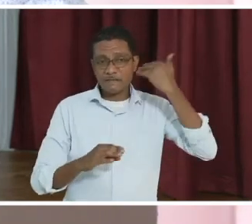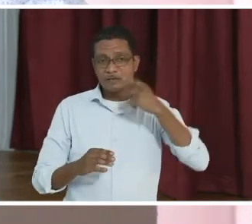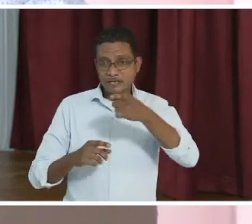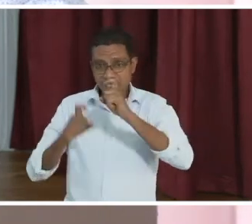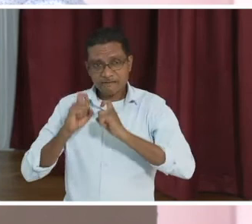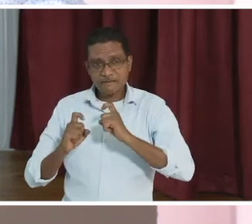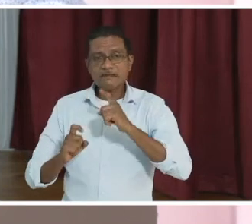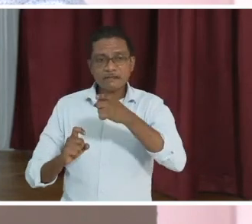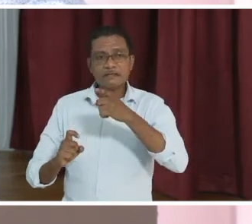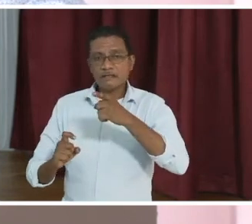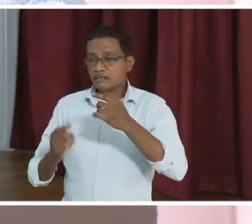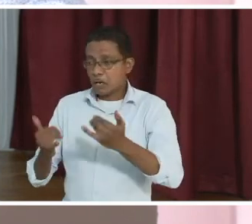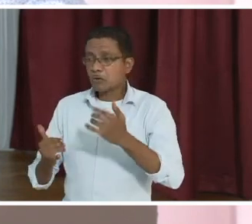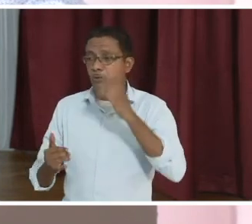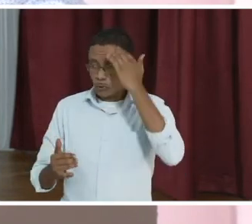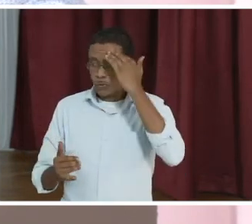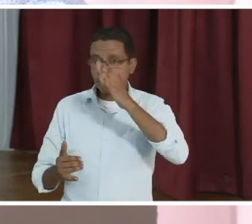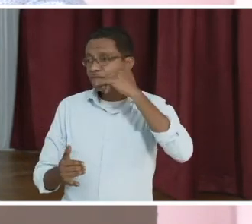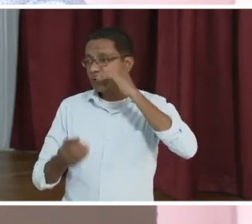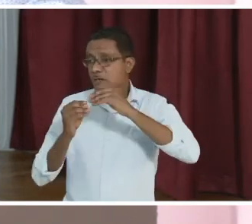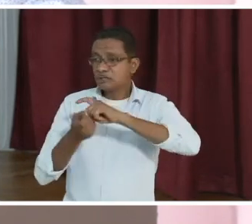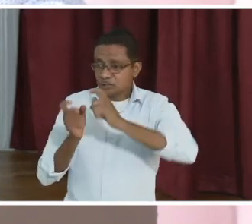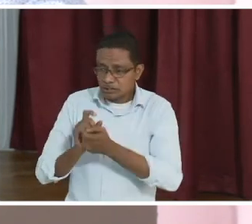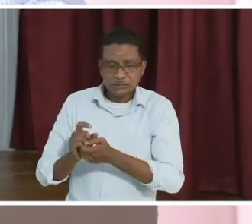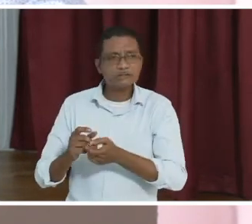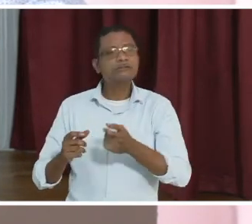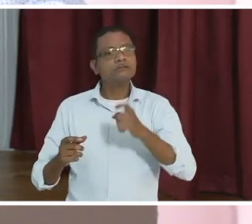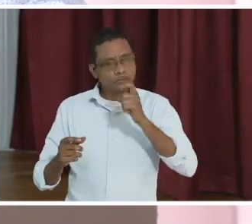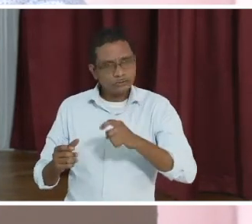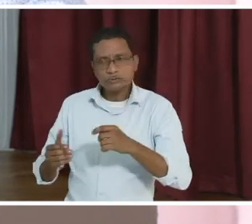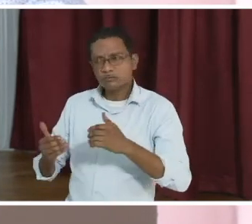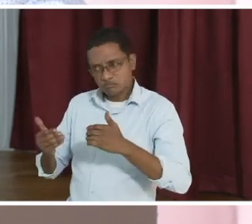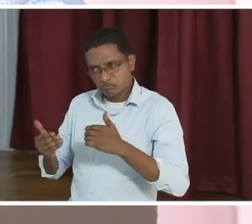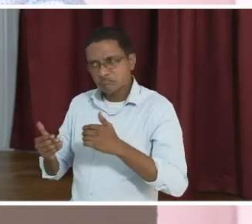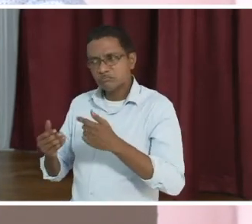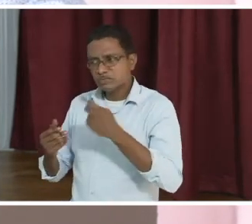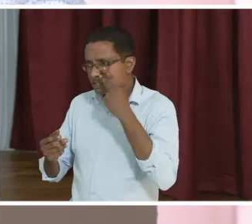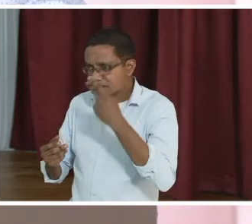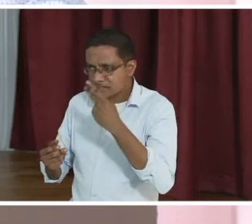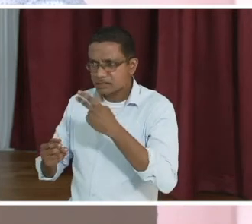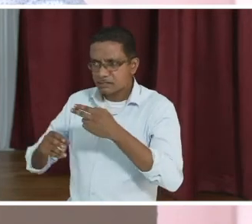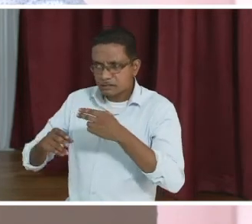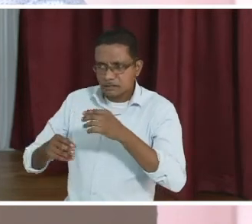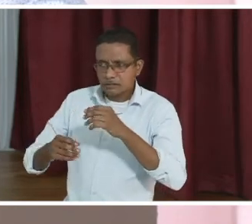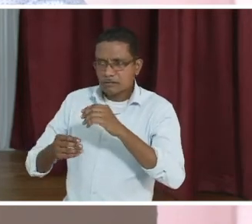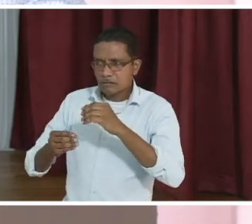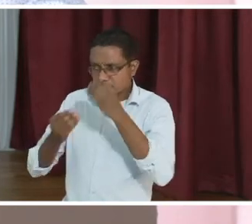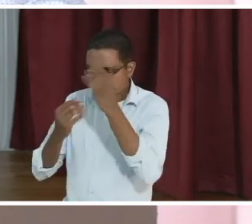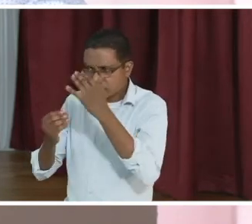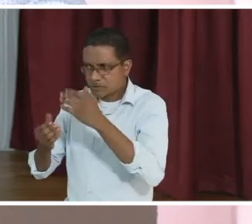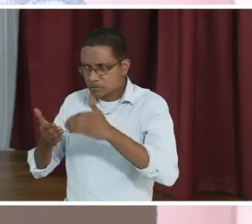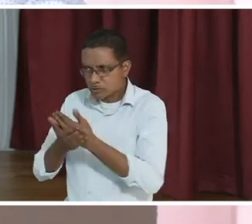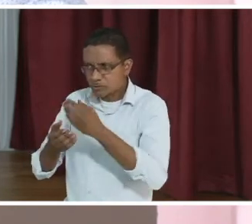something you may simply not understand in regards to the allocation process, whether it takes you from applying to being interviewed